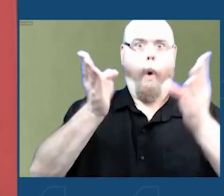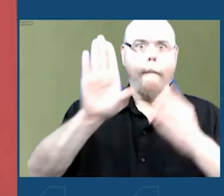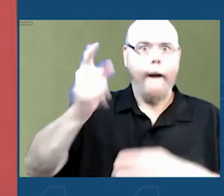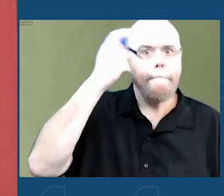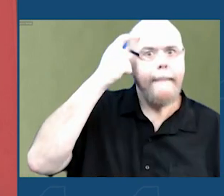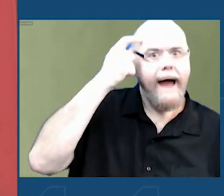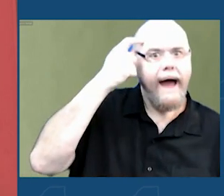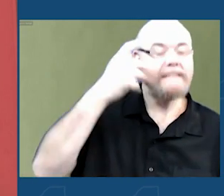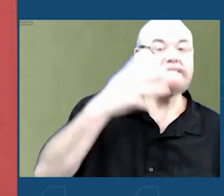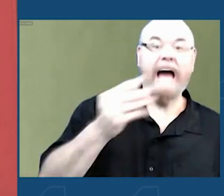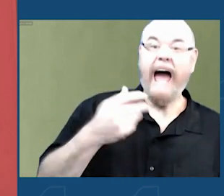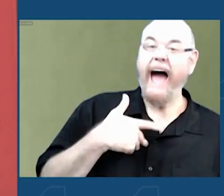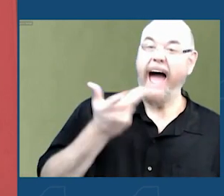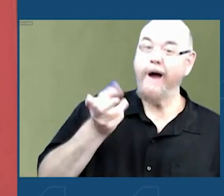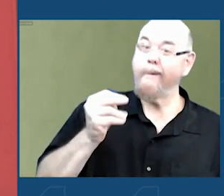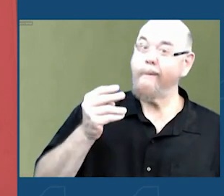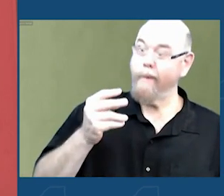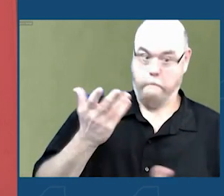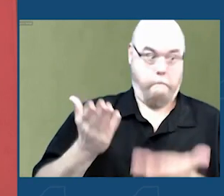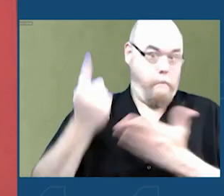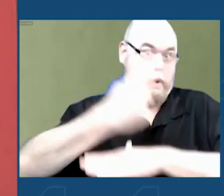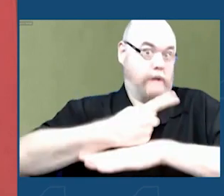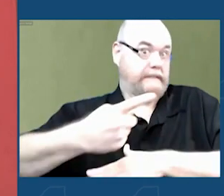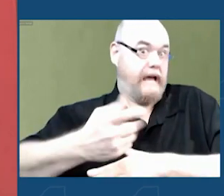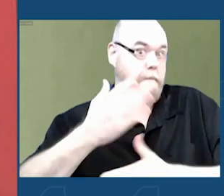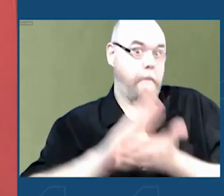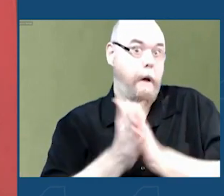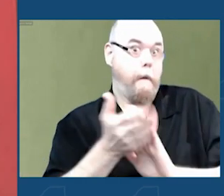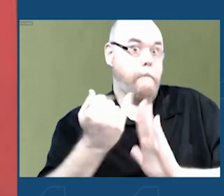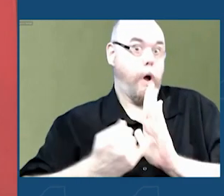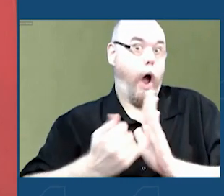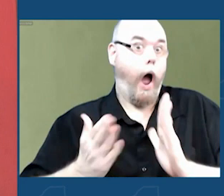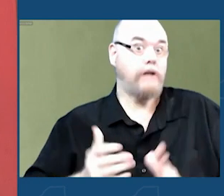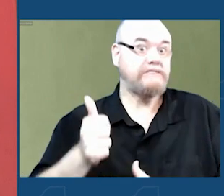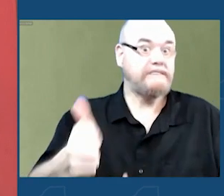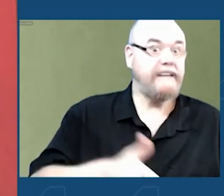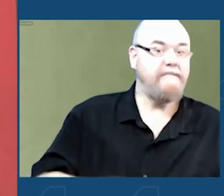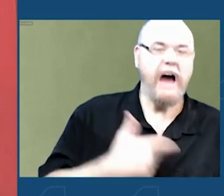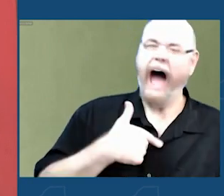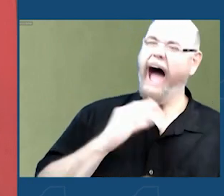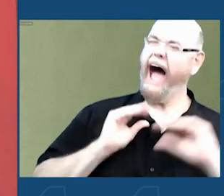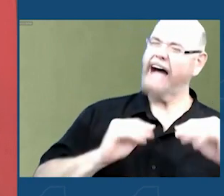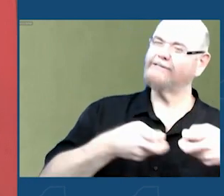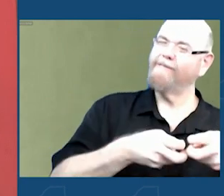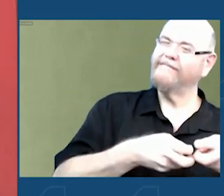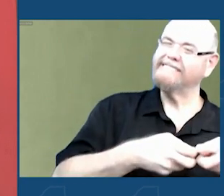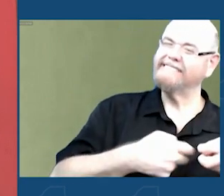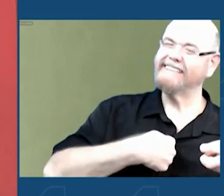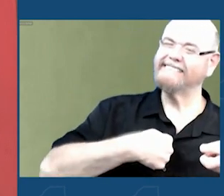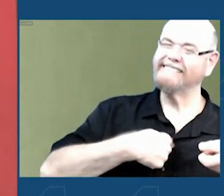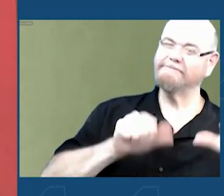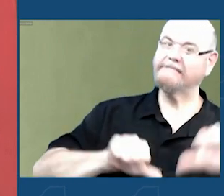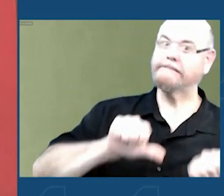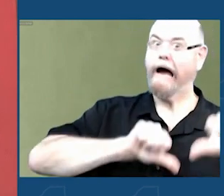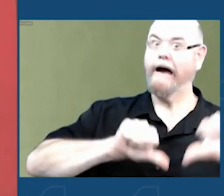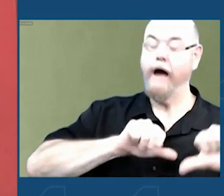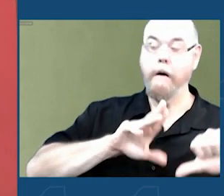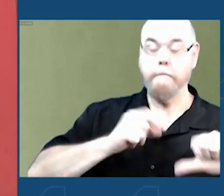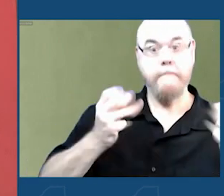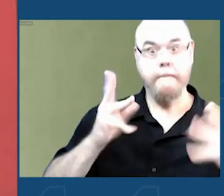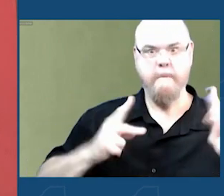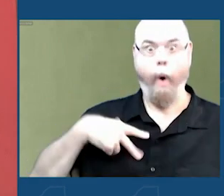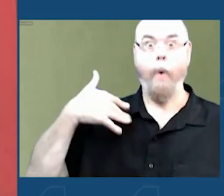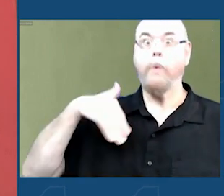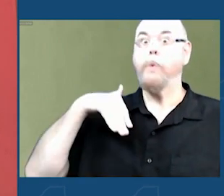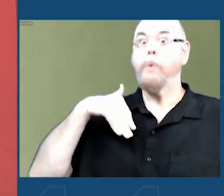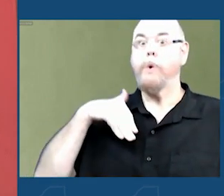become artists themselves. I mentioned to John, I taught physics. A lot of people go, oh. But I can tell you this, my